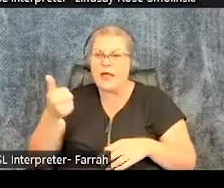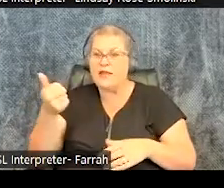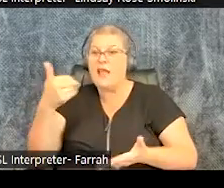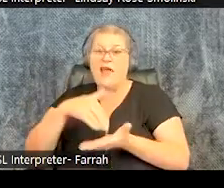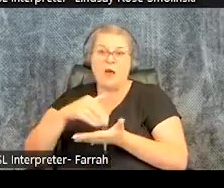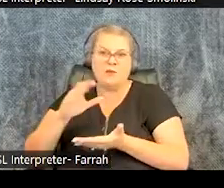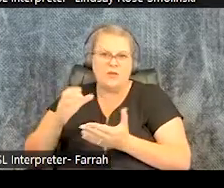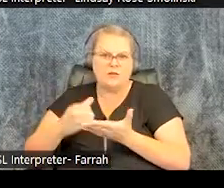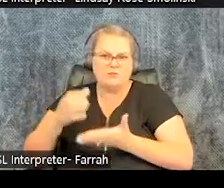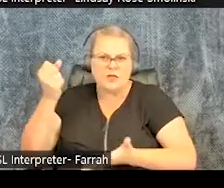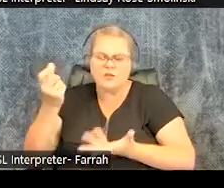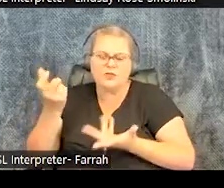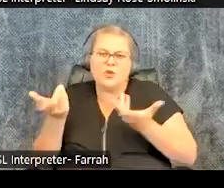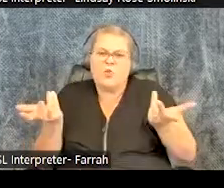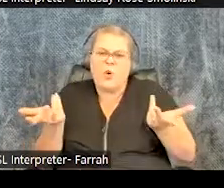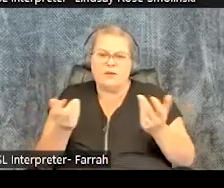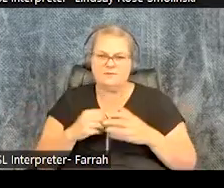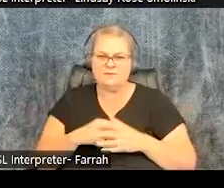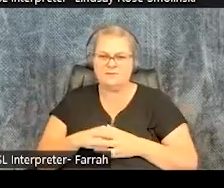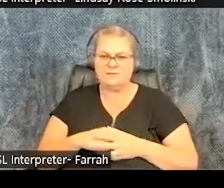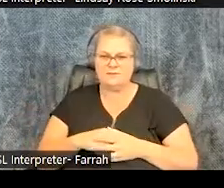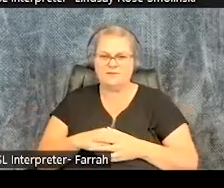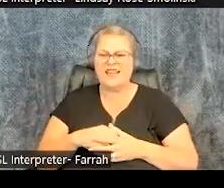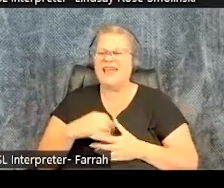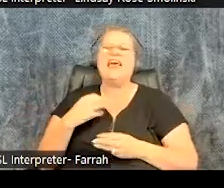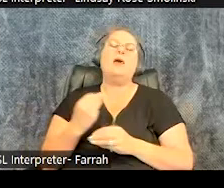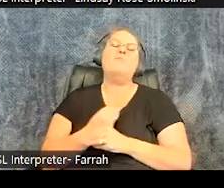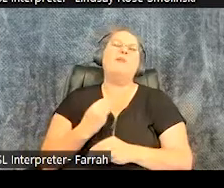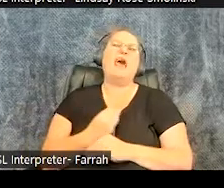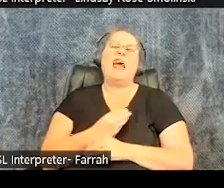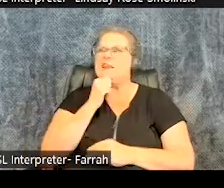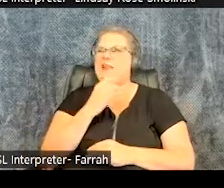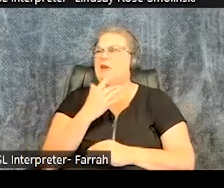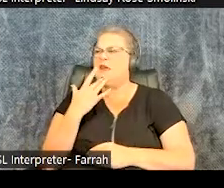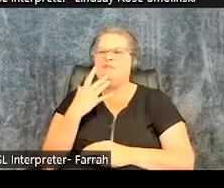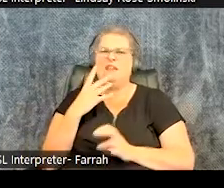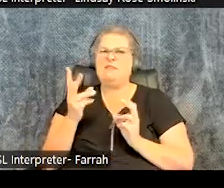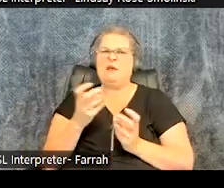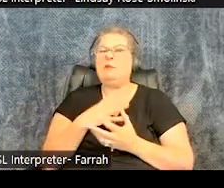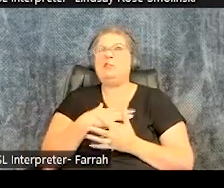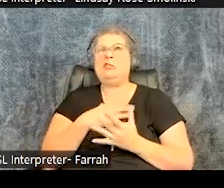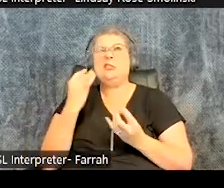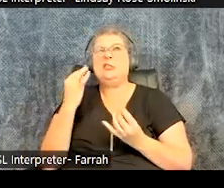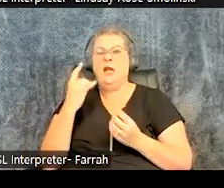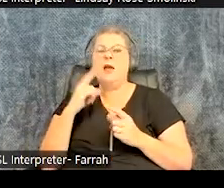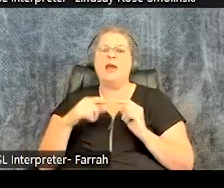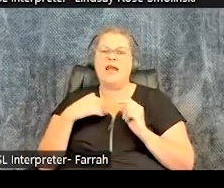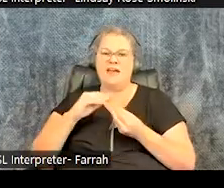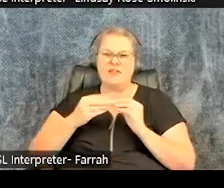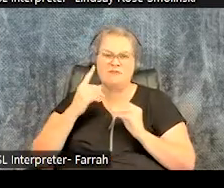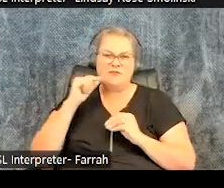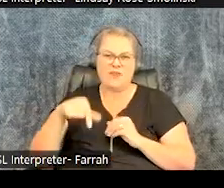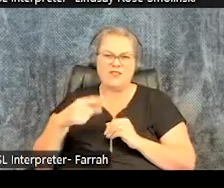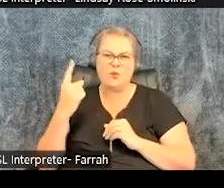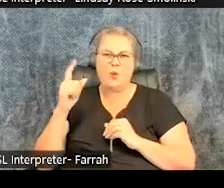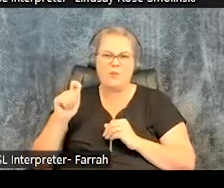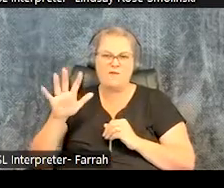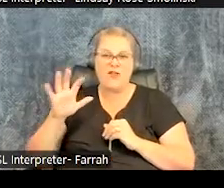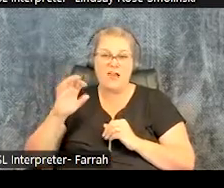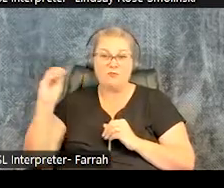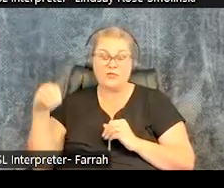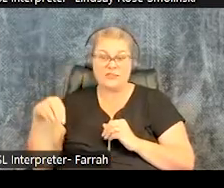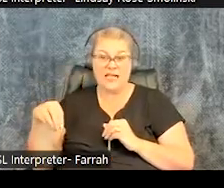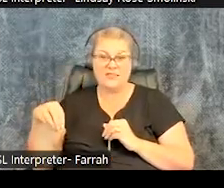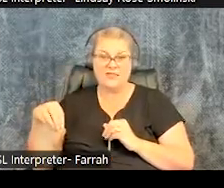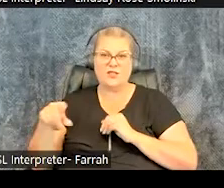Like, what's so the math? Not always my favorite topic, but no. I do have the number for this. So 1.5%